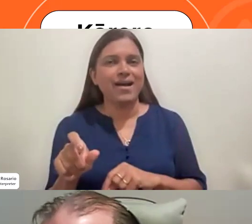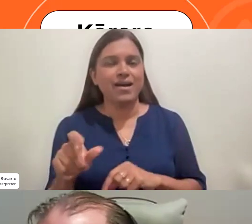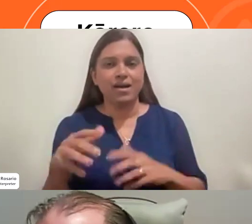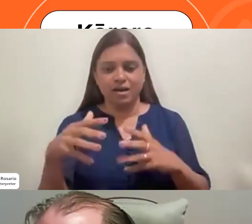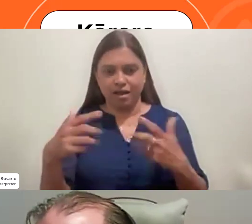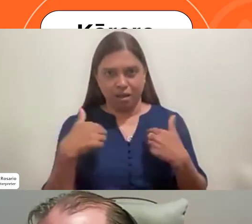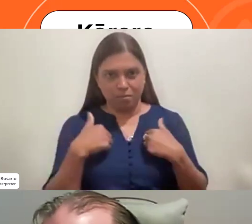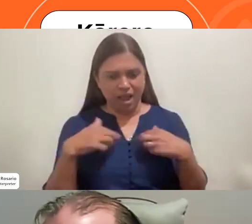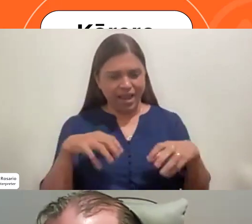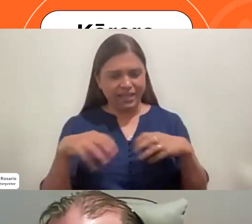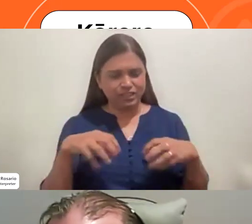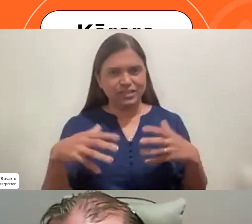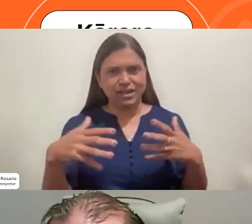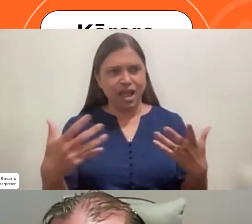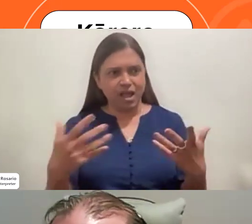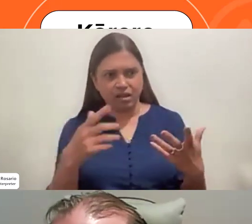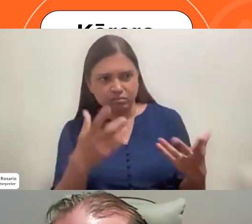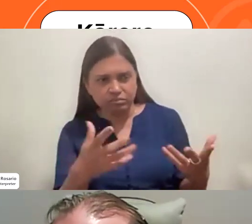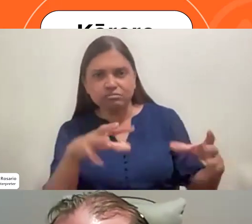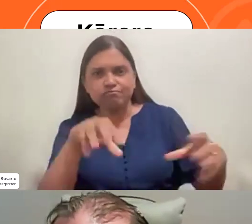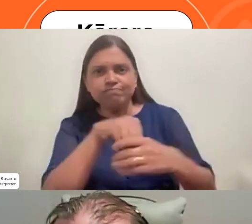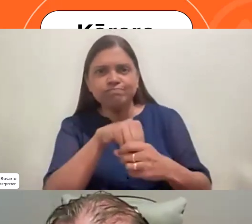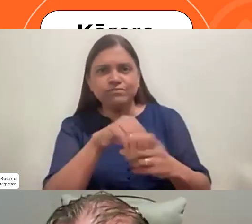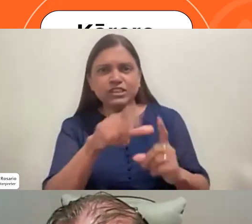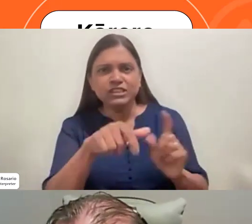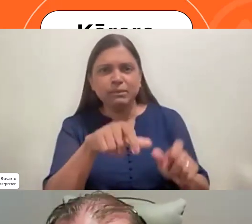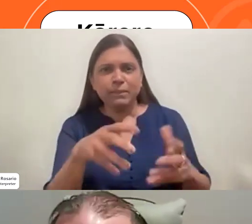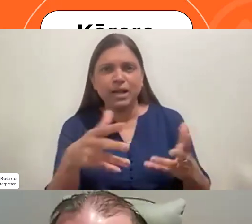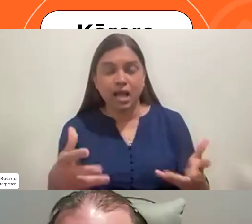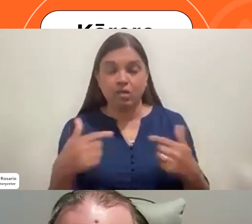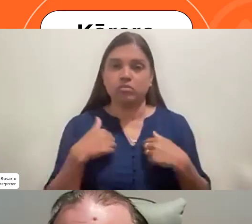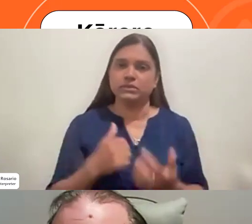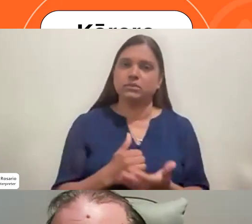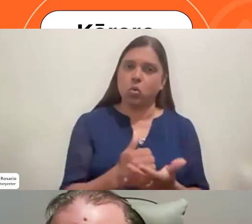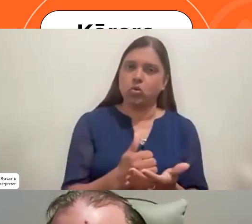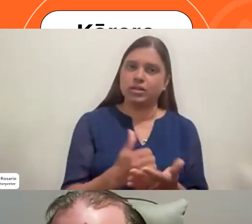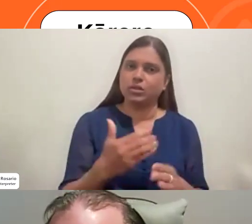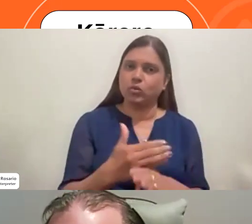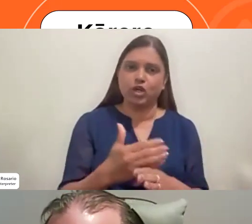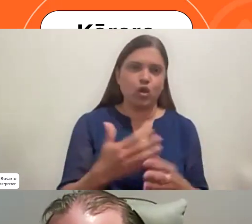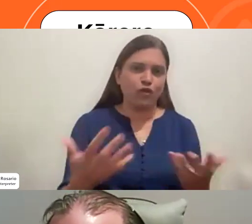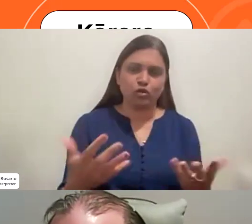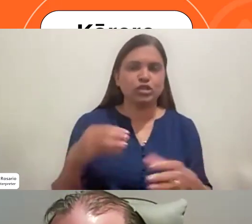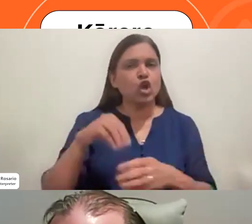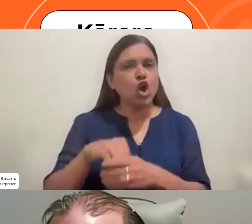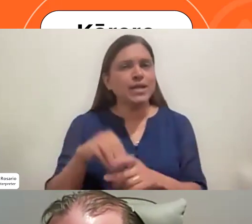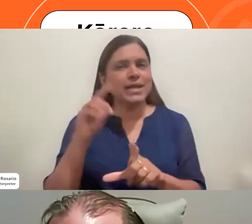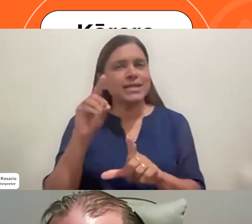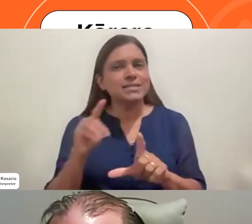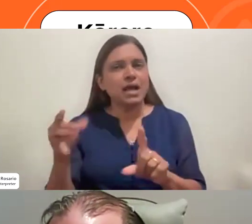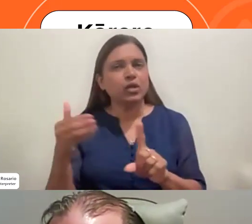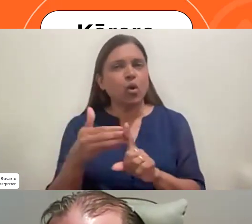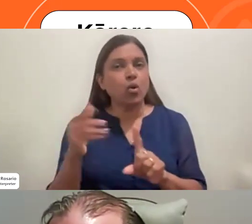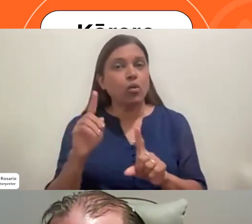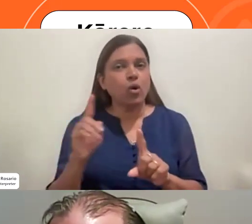disabled people? Well, aside from supporting the important work of W3C, content design has the goal of making it easy for